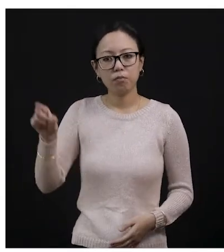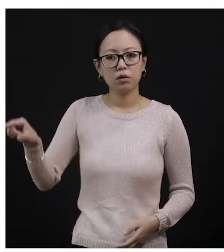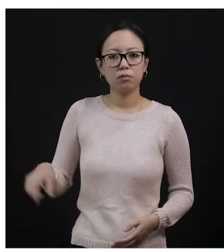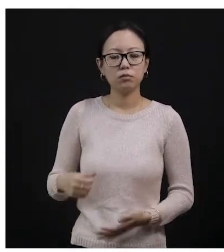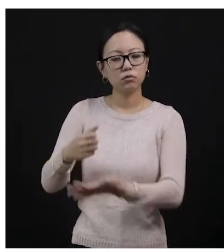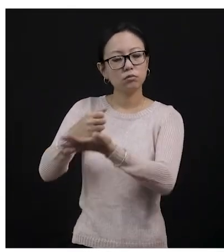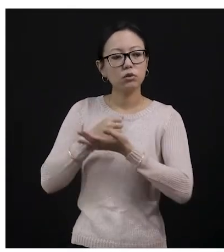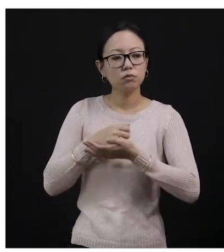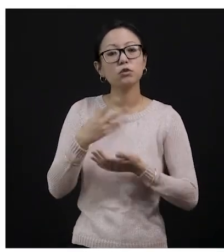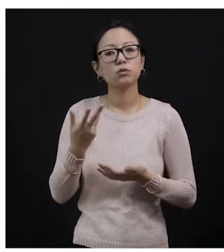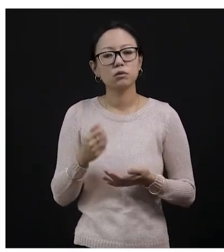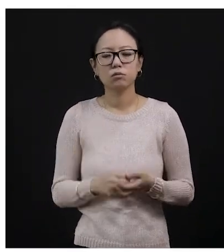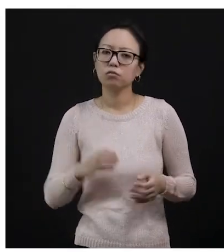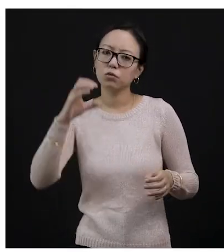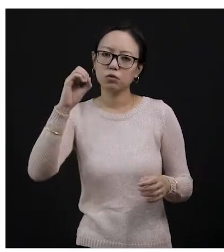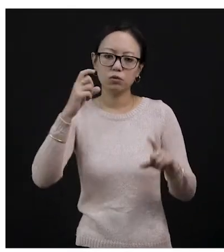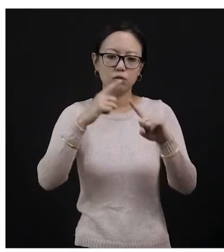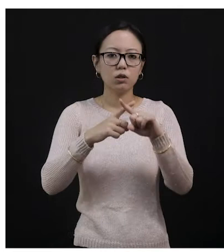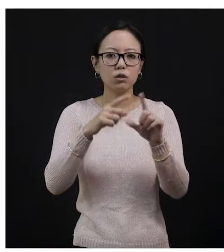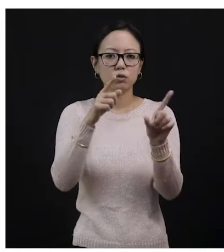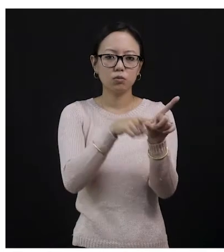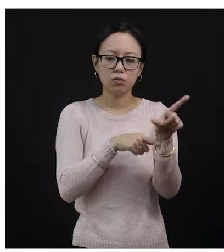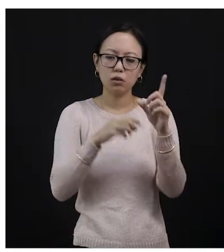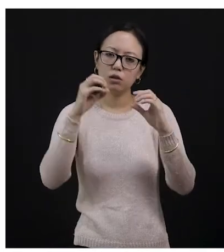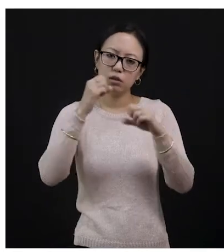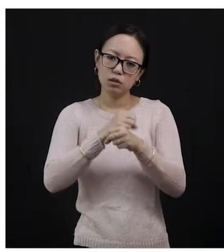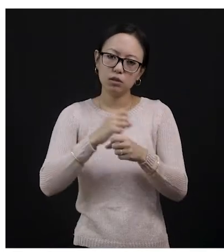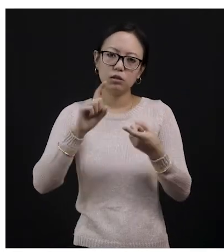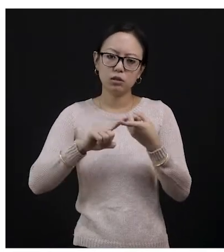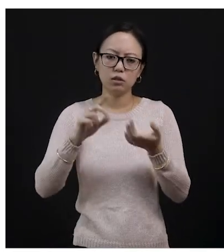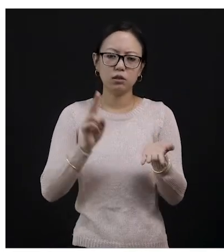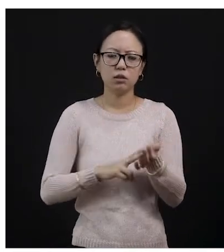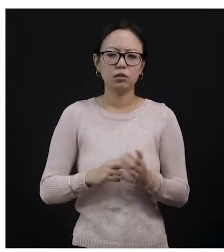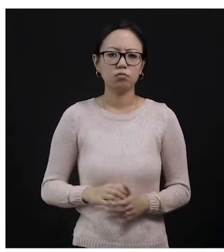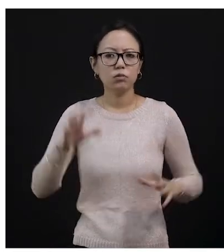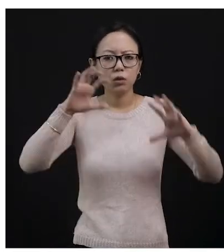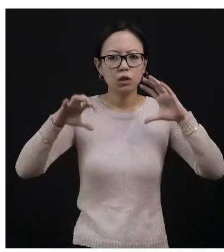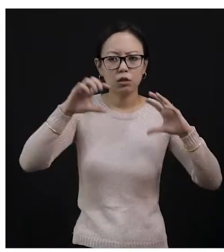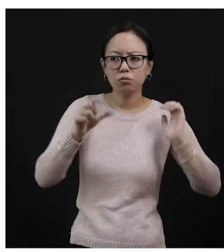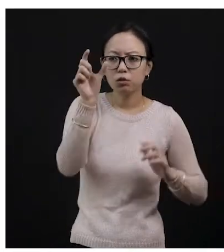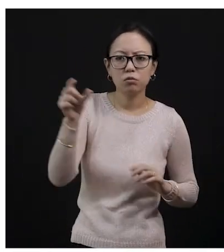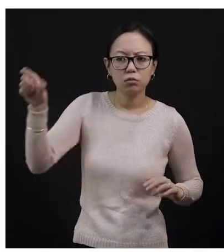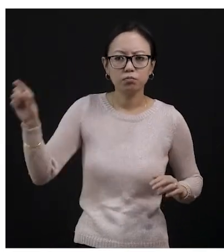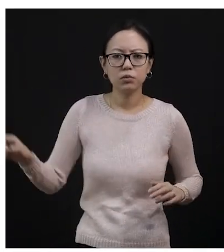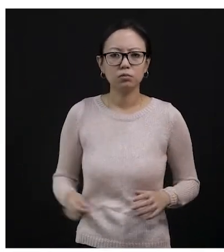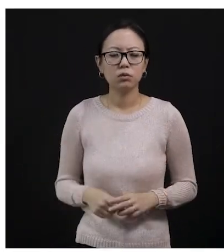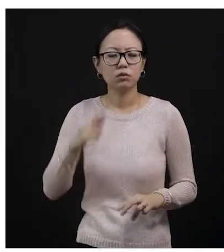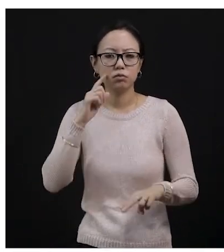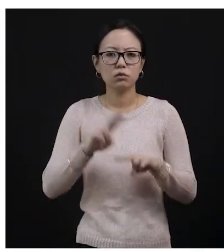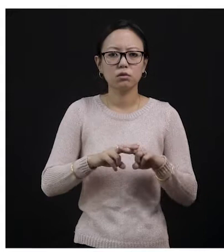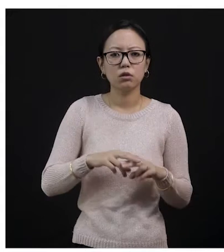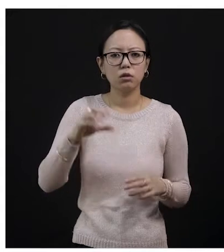us, because we, human beings and animals, without oxygen, we cannot survive. We cannot live. We will